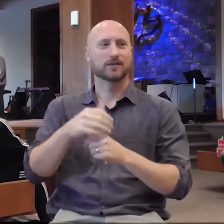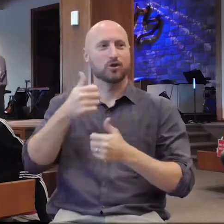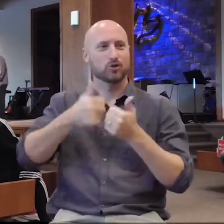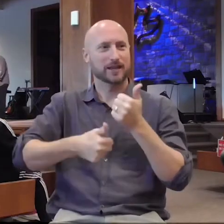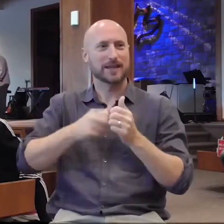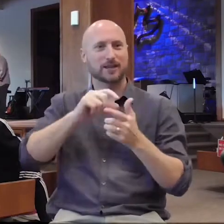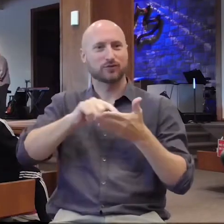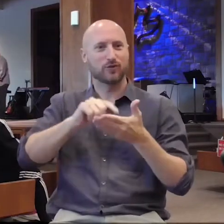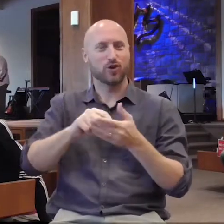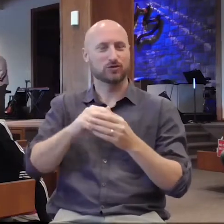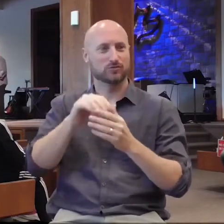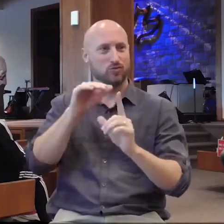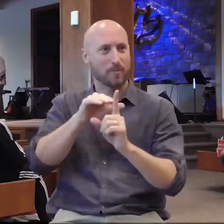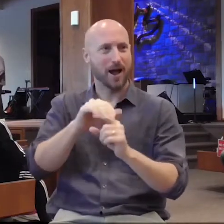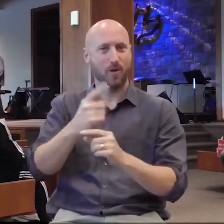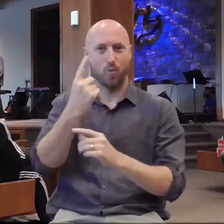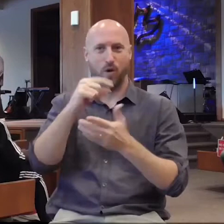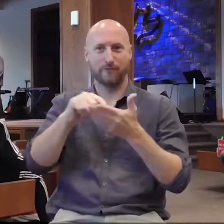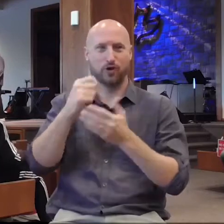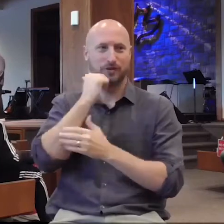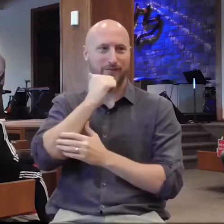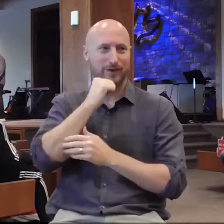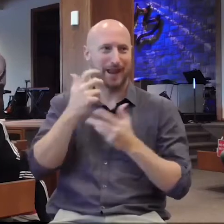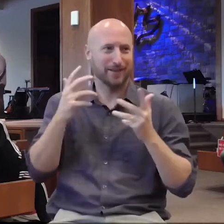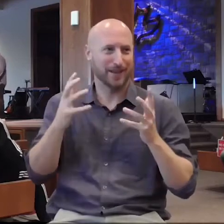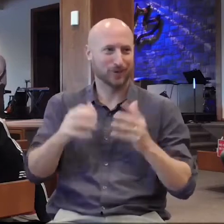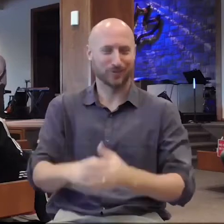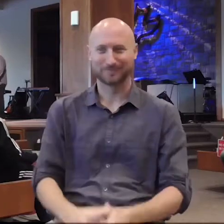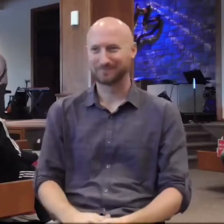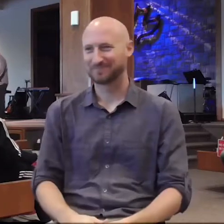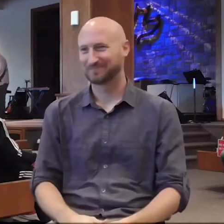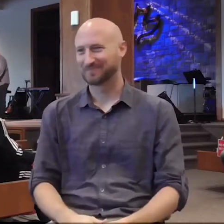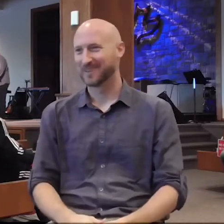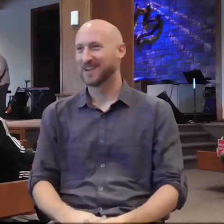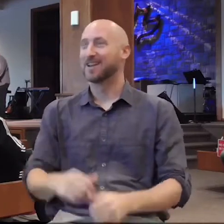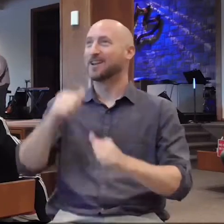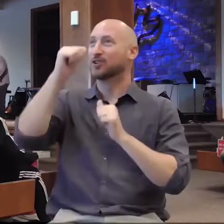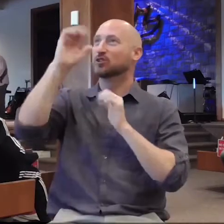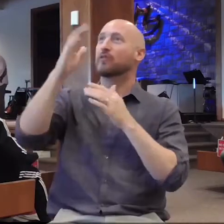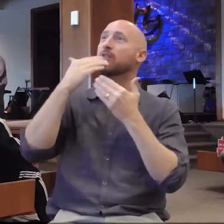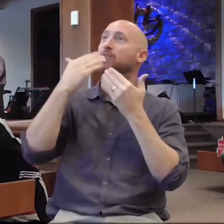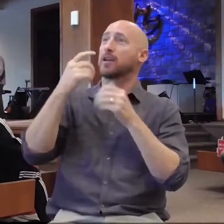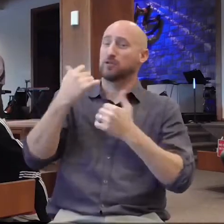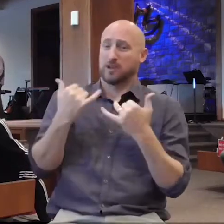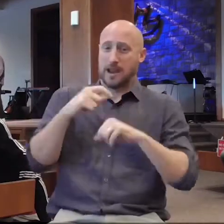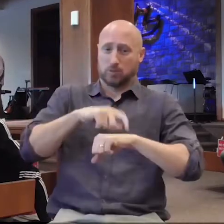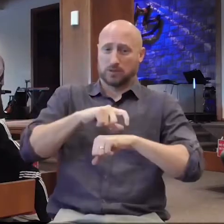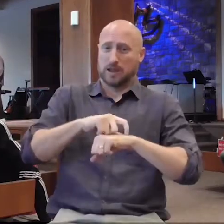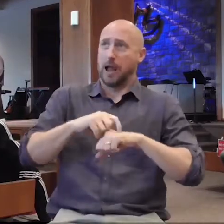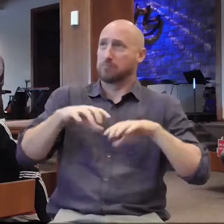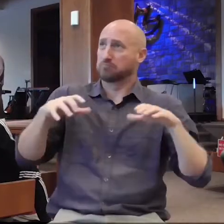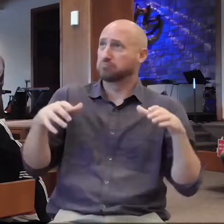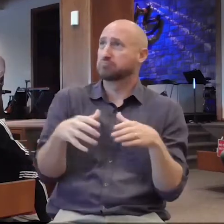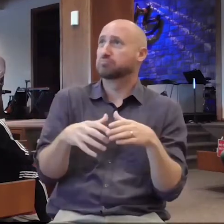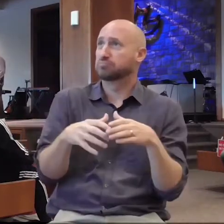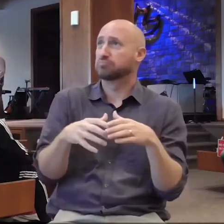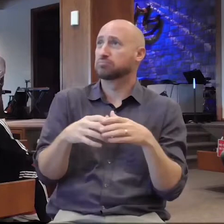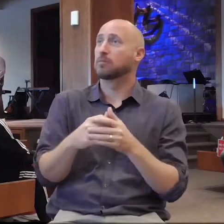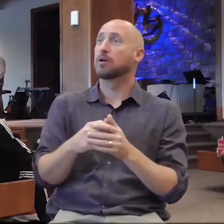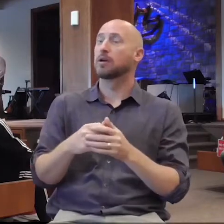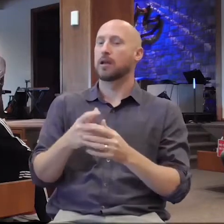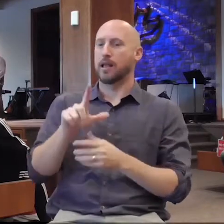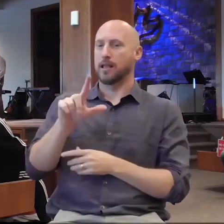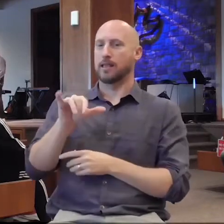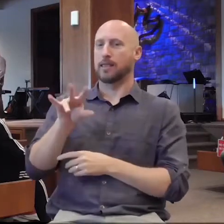some time. Father, we thank you for this time that we're gathering. Thank you for the live stream folks that are watching at